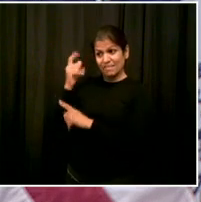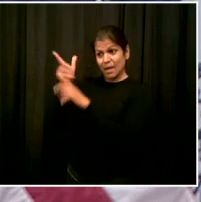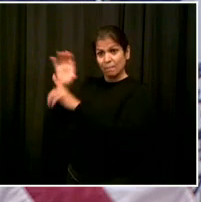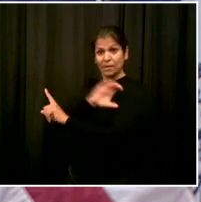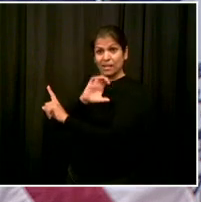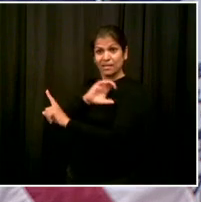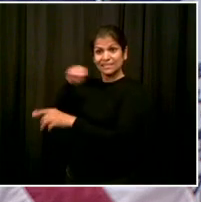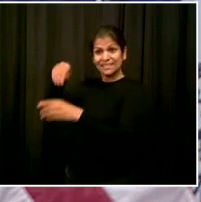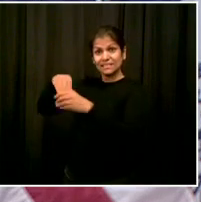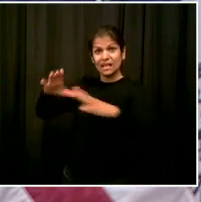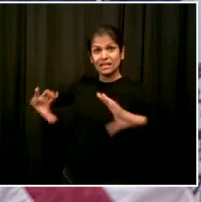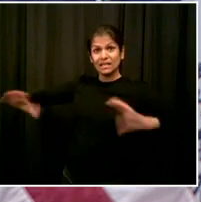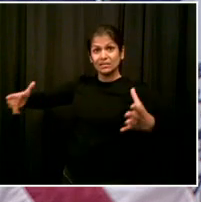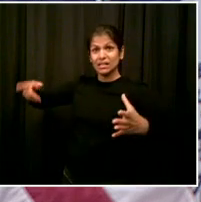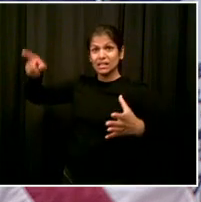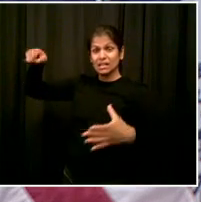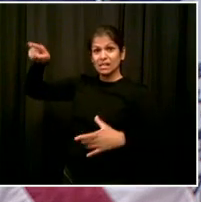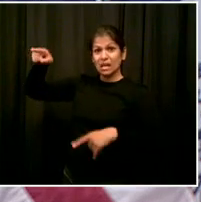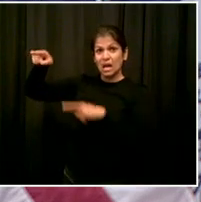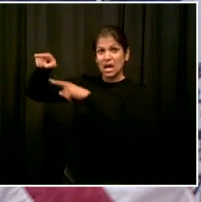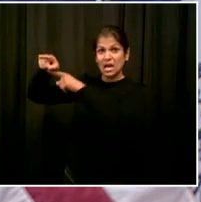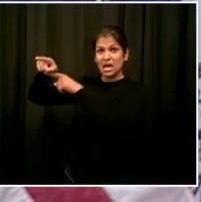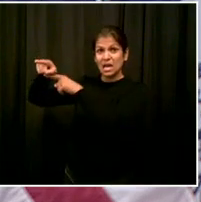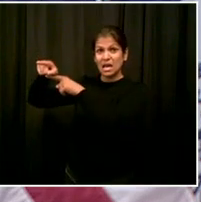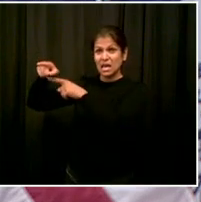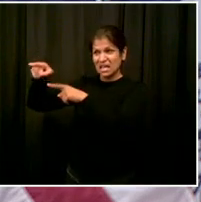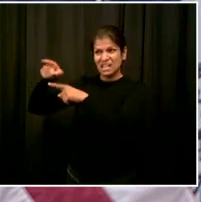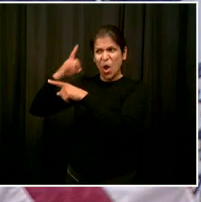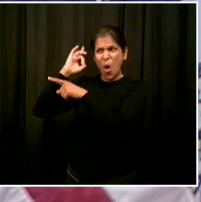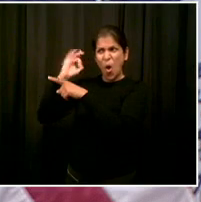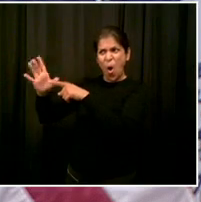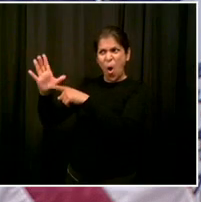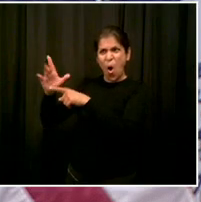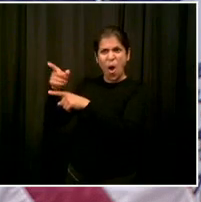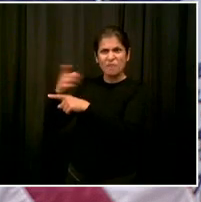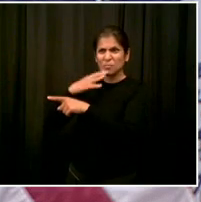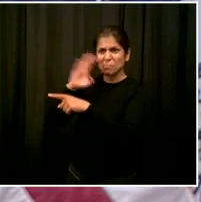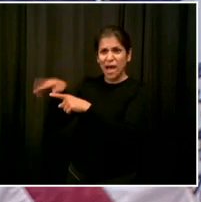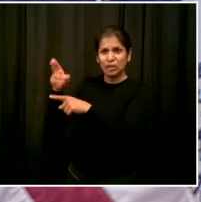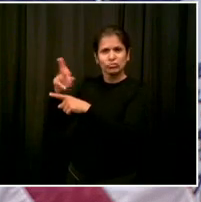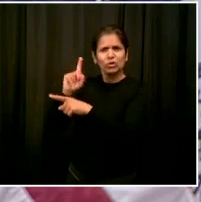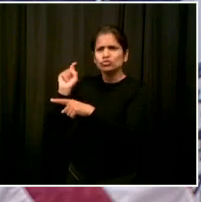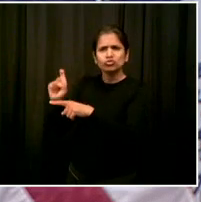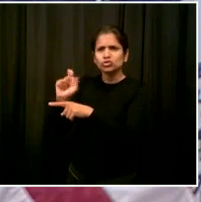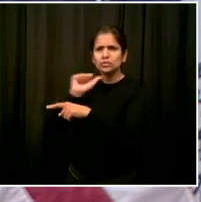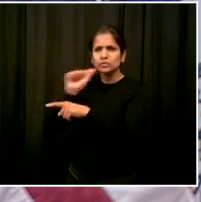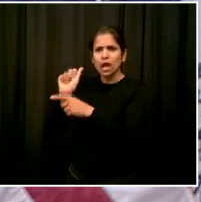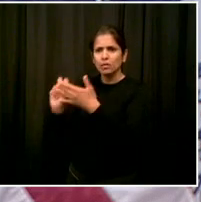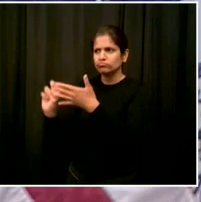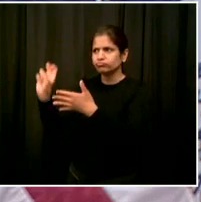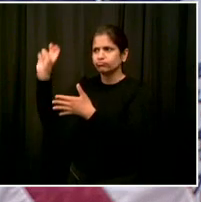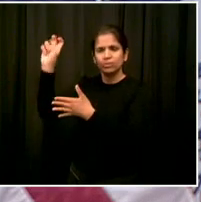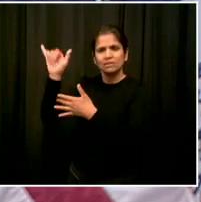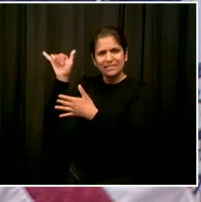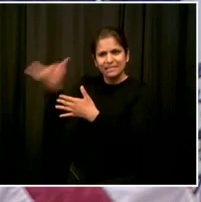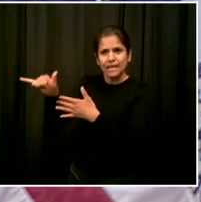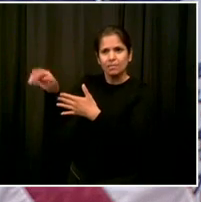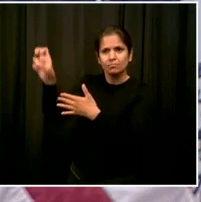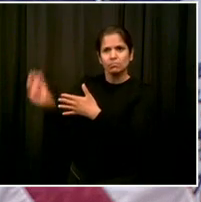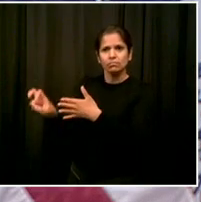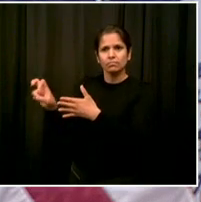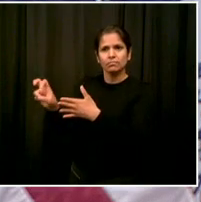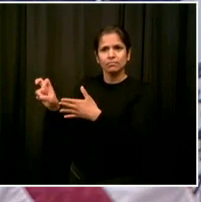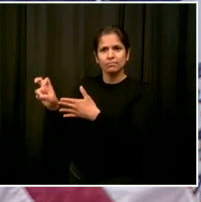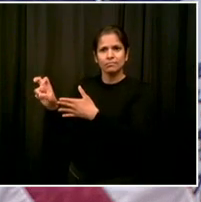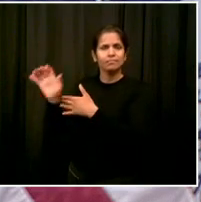leadership today is much more reform-minded than I've ever seen in the history of the NYPD. I mean, I've been looking at the